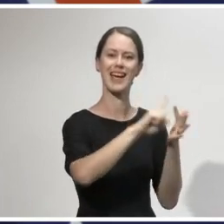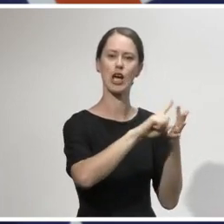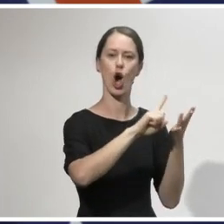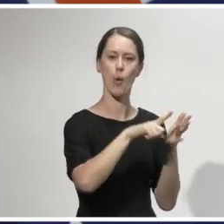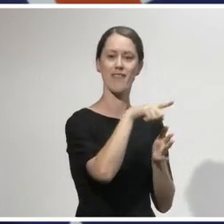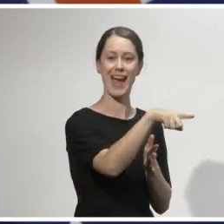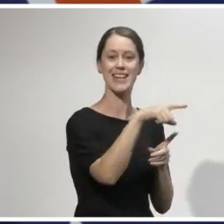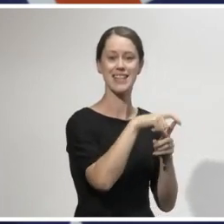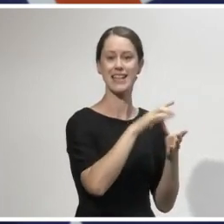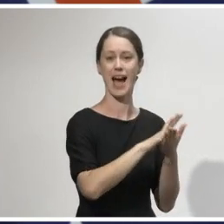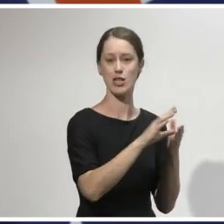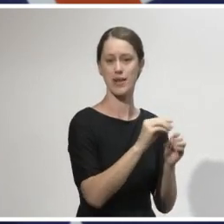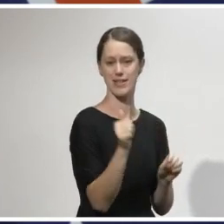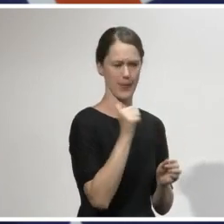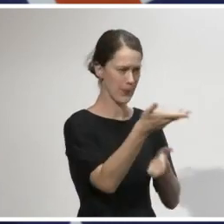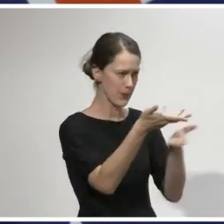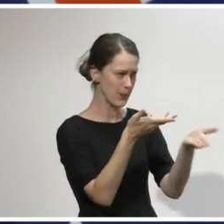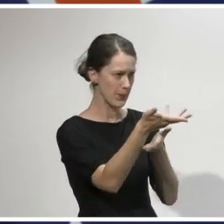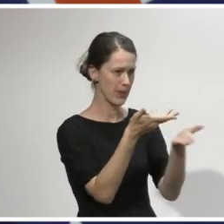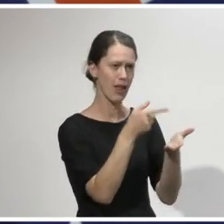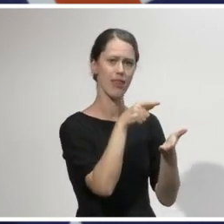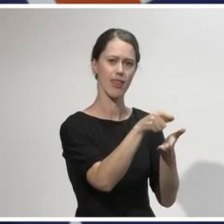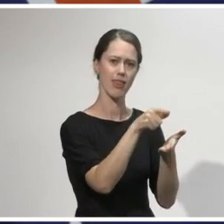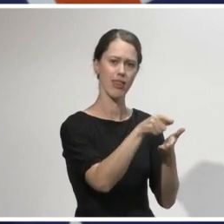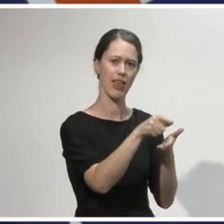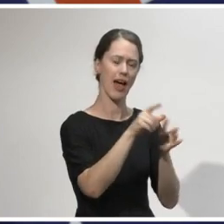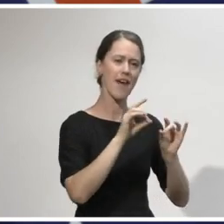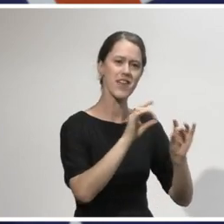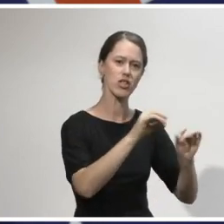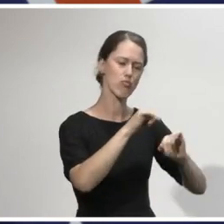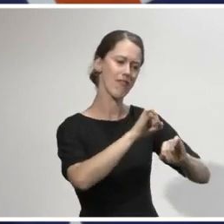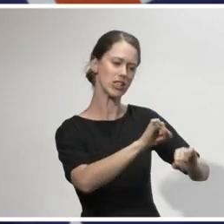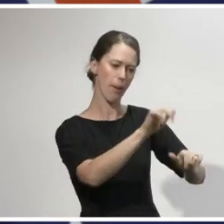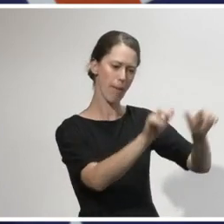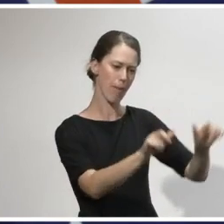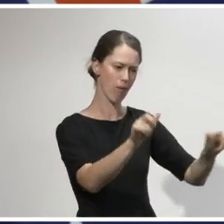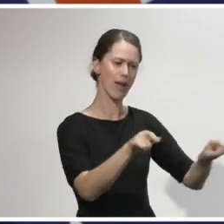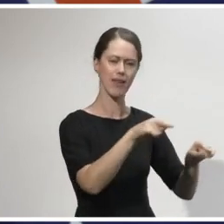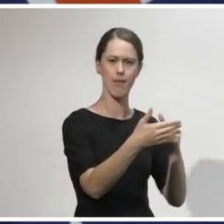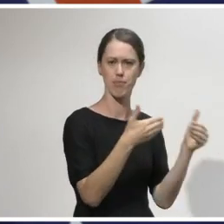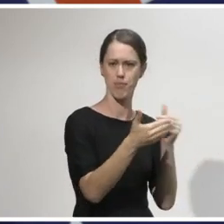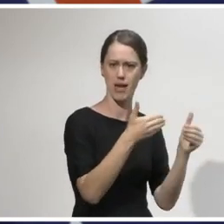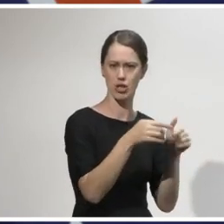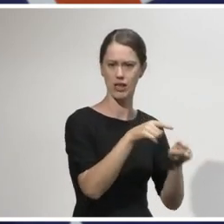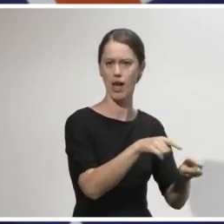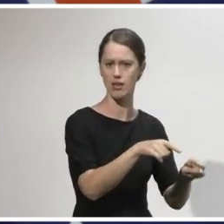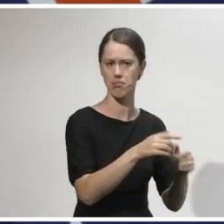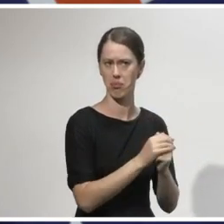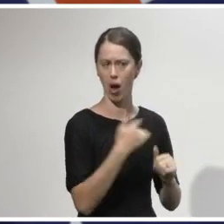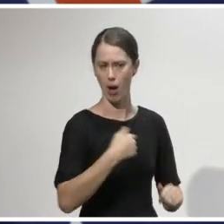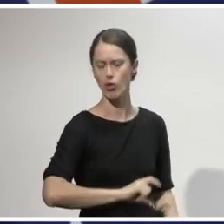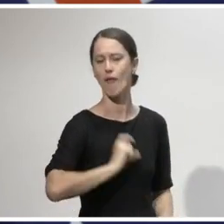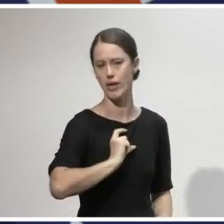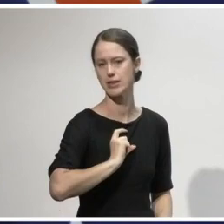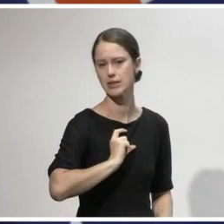Health Board yesterday, and the infection prevention and control practitioners in the hospital are managing and dealing with that. So I'm